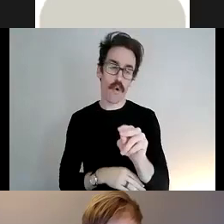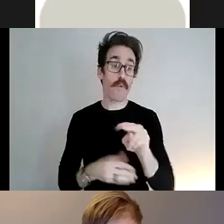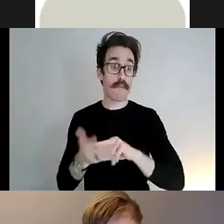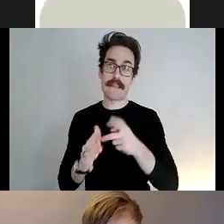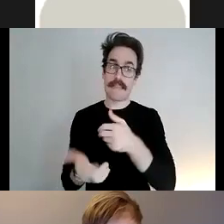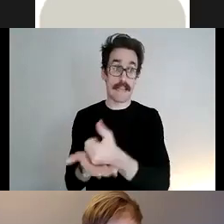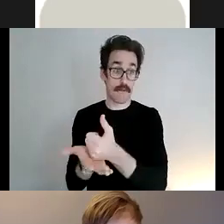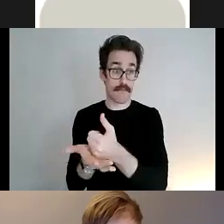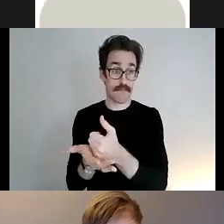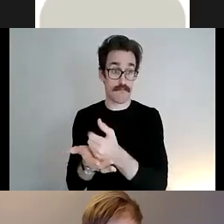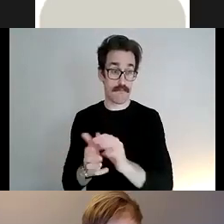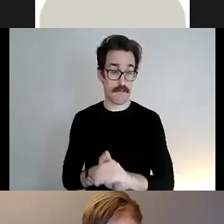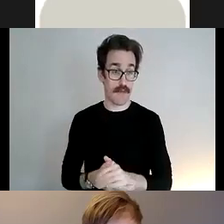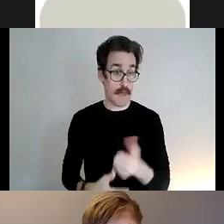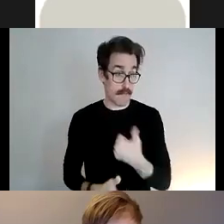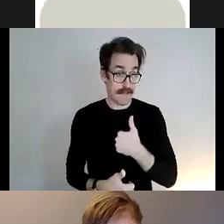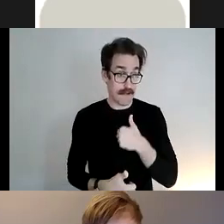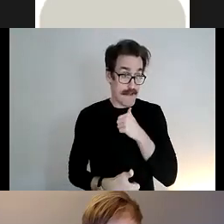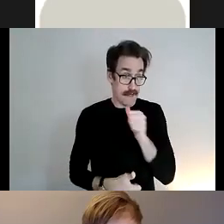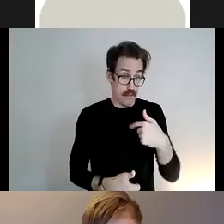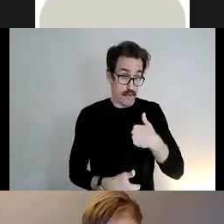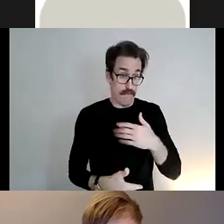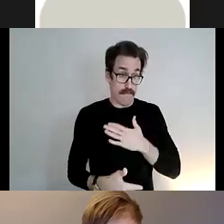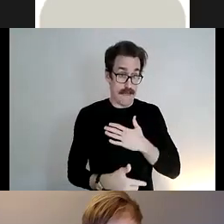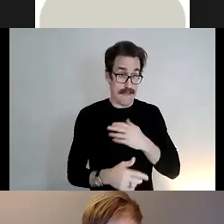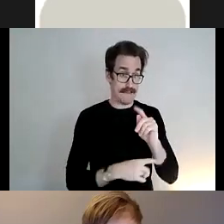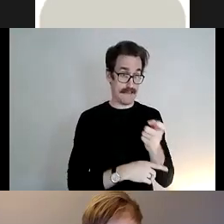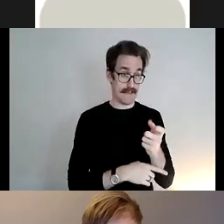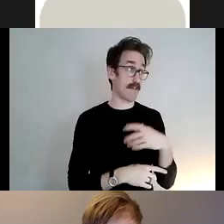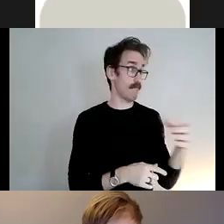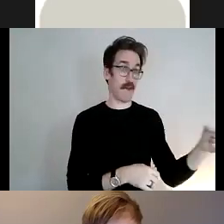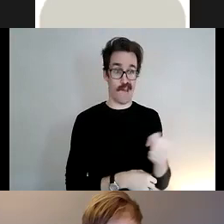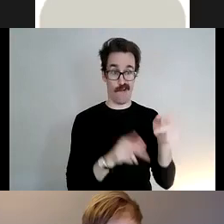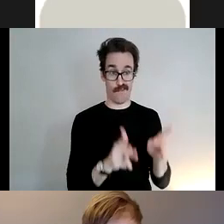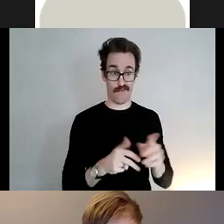income taxes, so I don't believe it necessarily makes someone incapable.